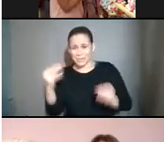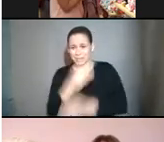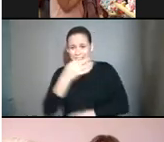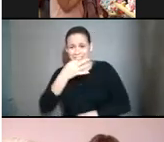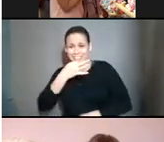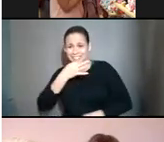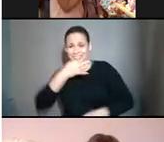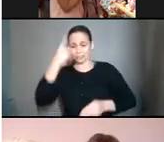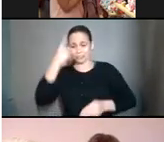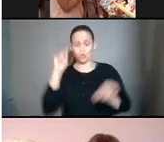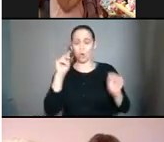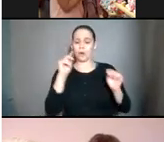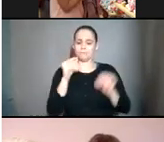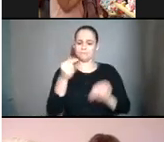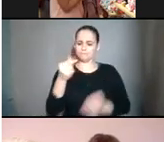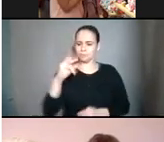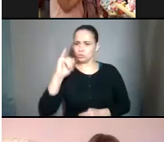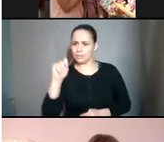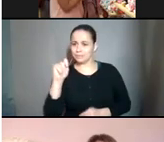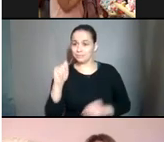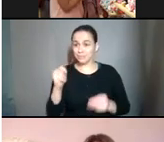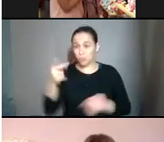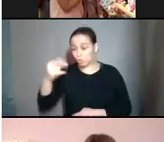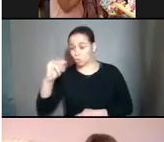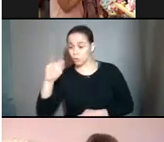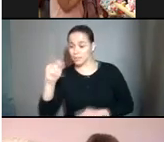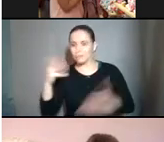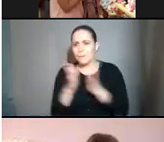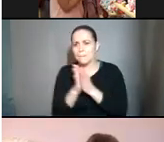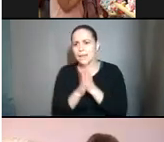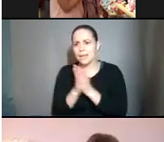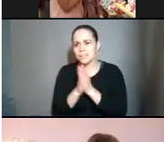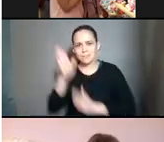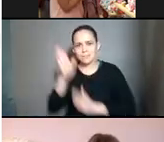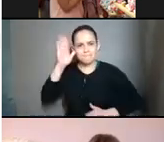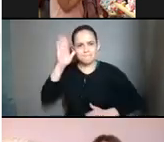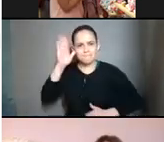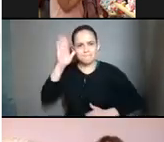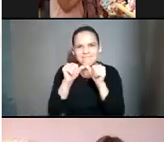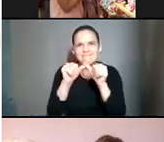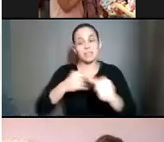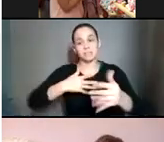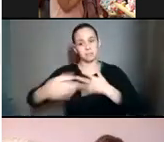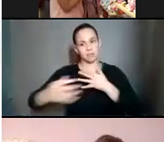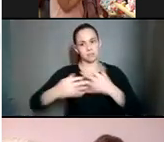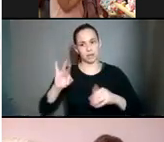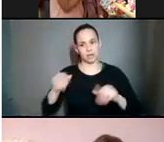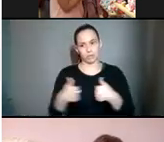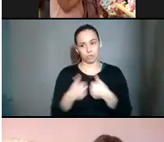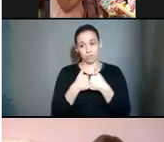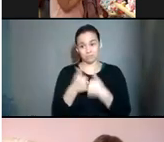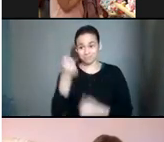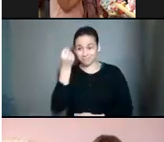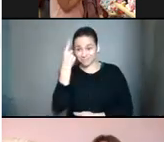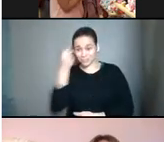having passion and sticking with things, even when they're challenging. That's a skill that will serve our children